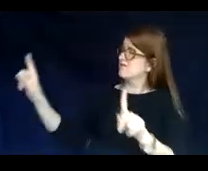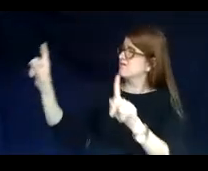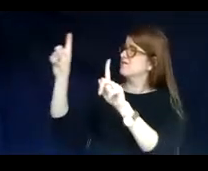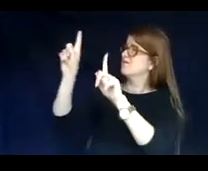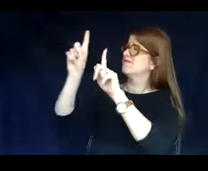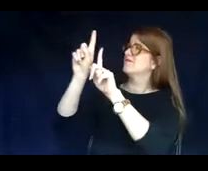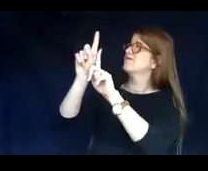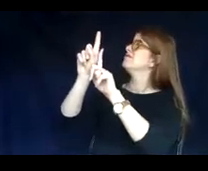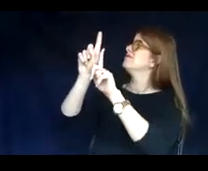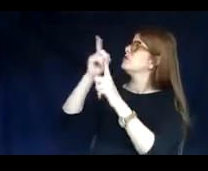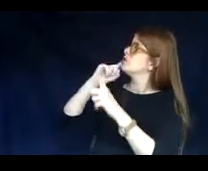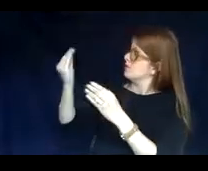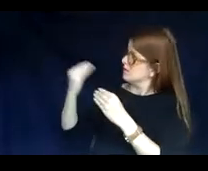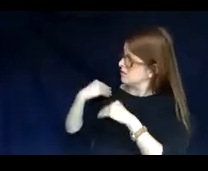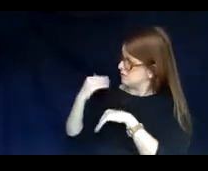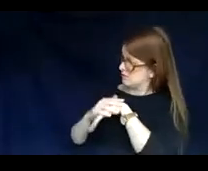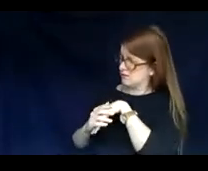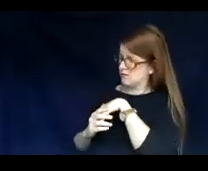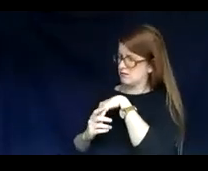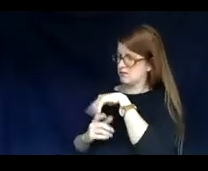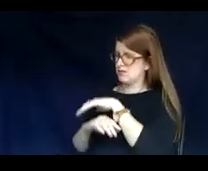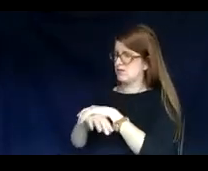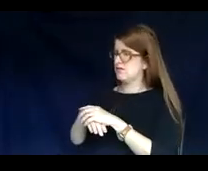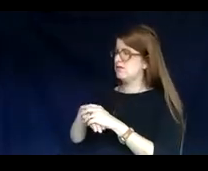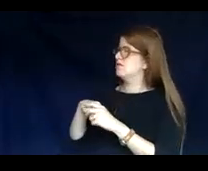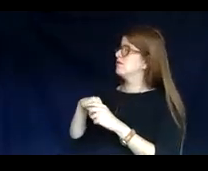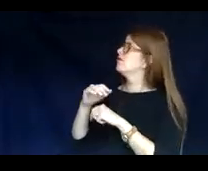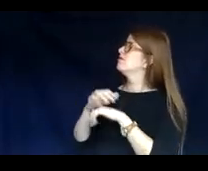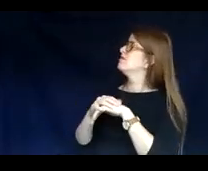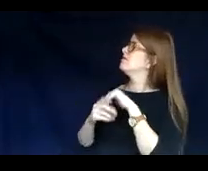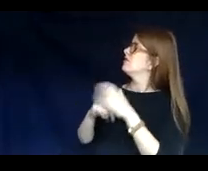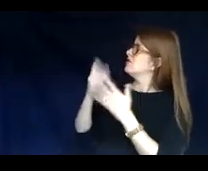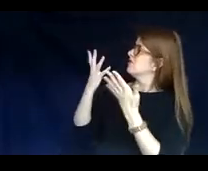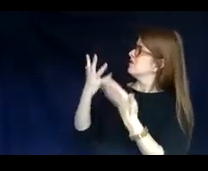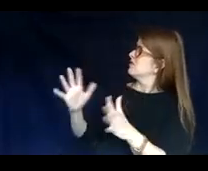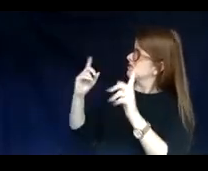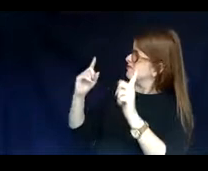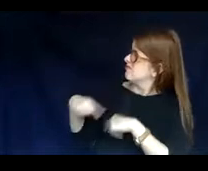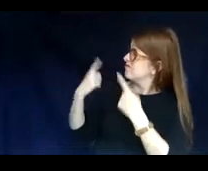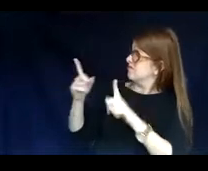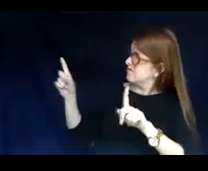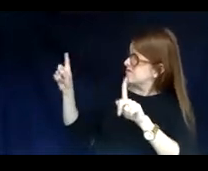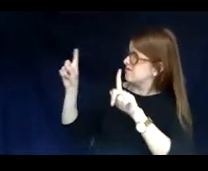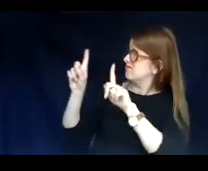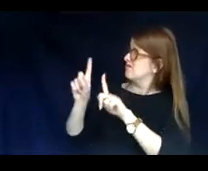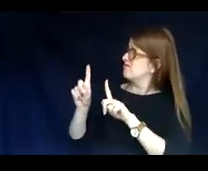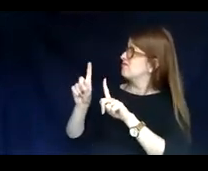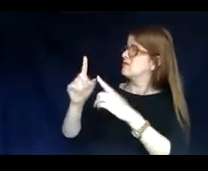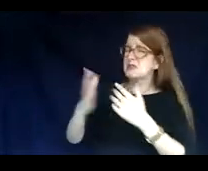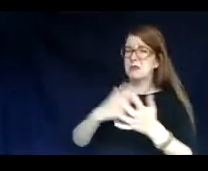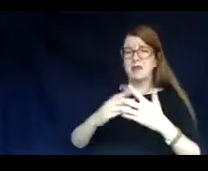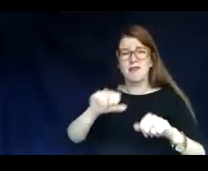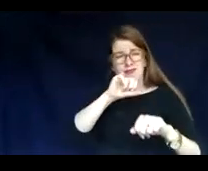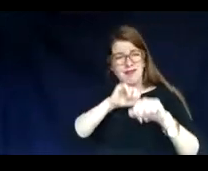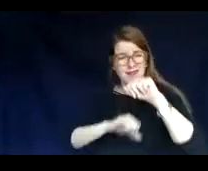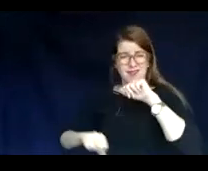and you called me, and you have played on me, and I've